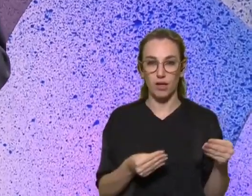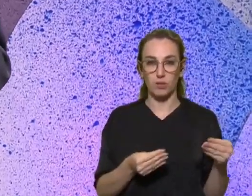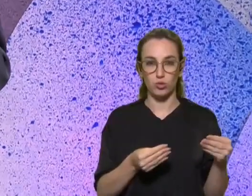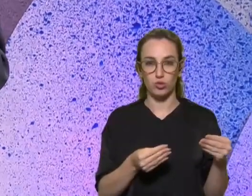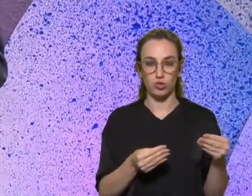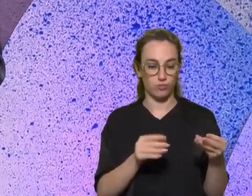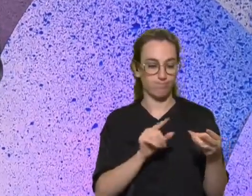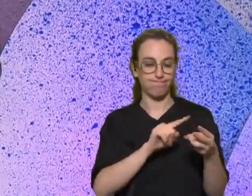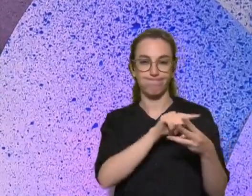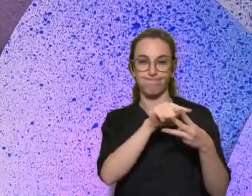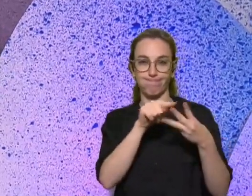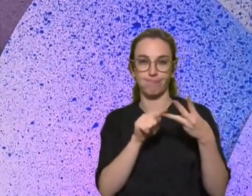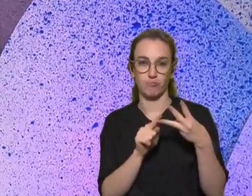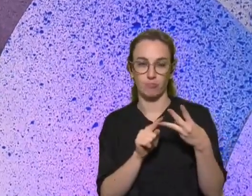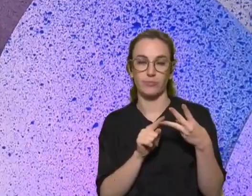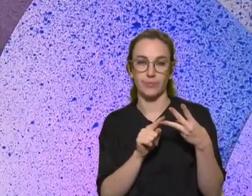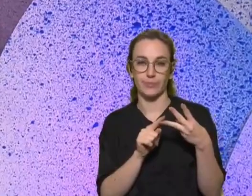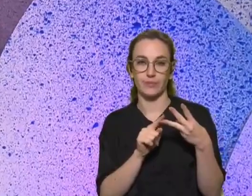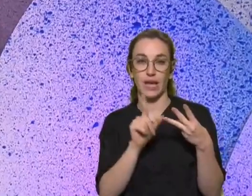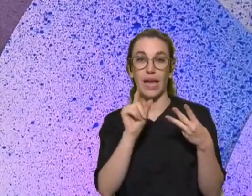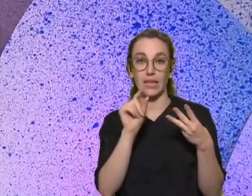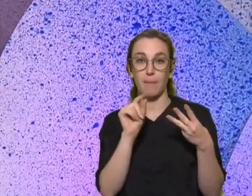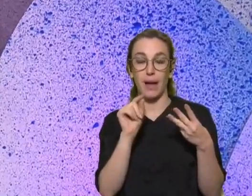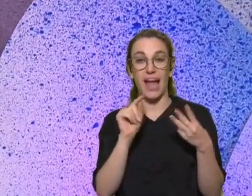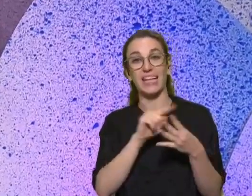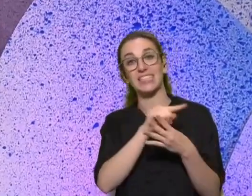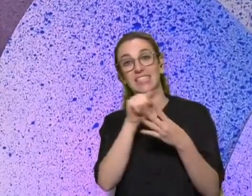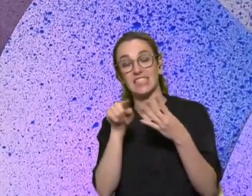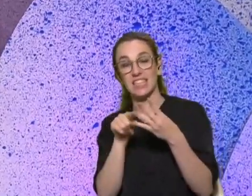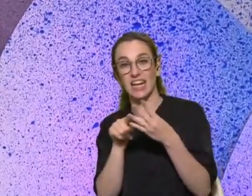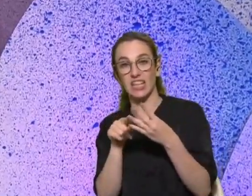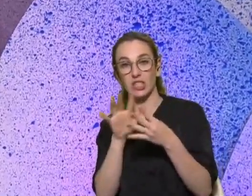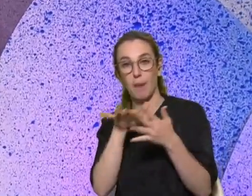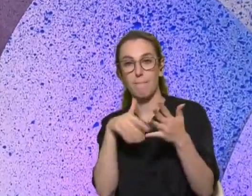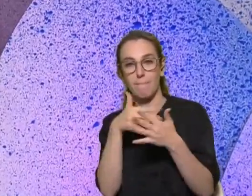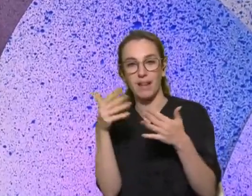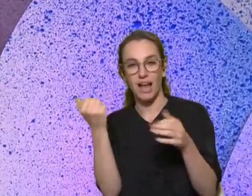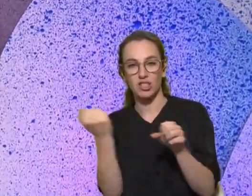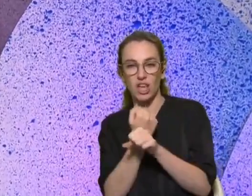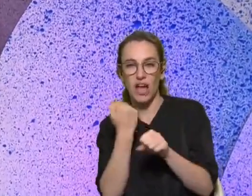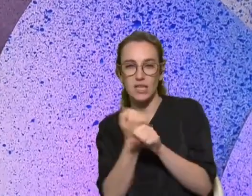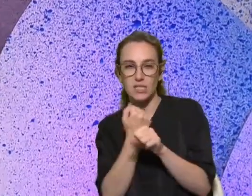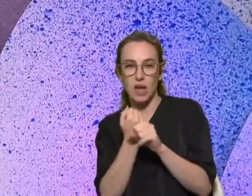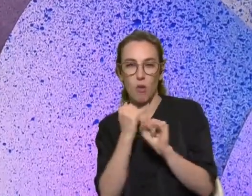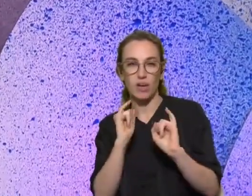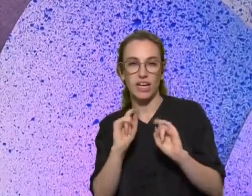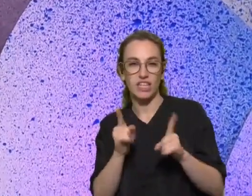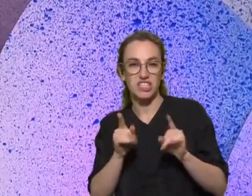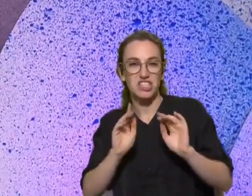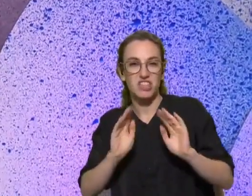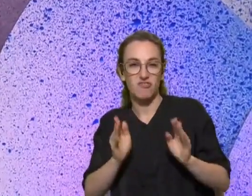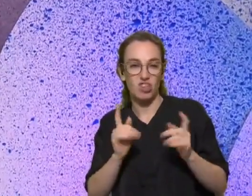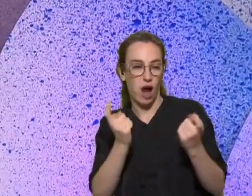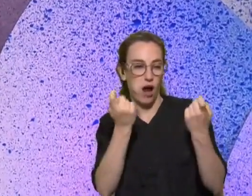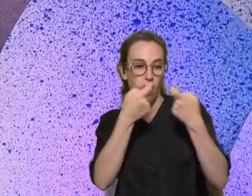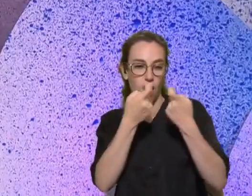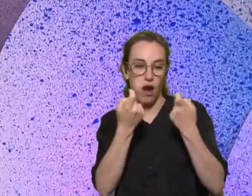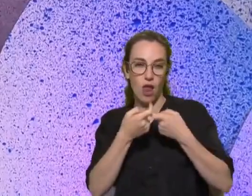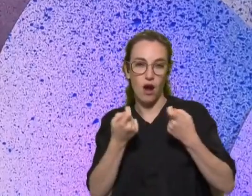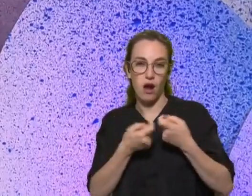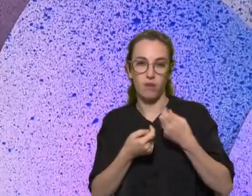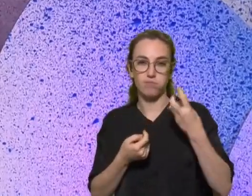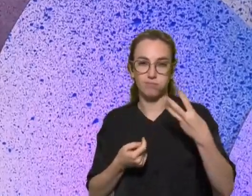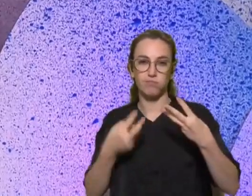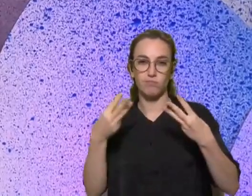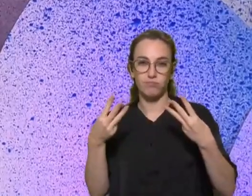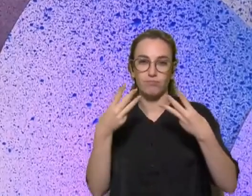integrated into 3 documents that corresponded to the strategies and 3 action plans with 3 initiatives. And so